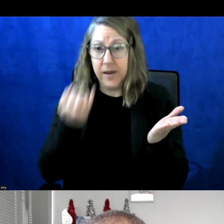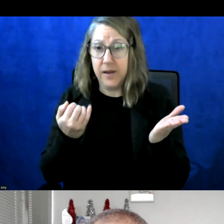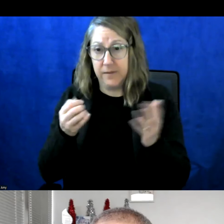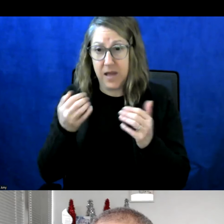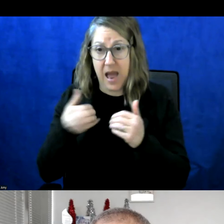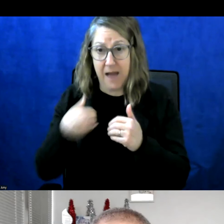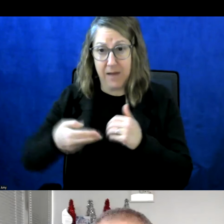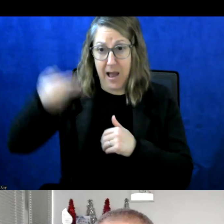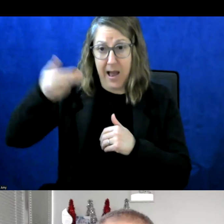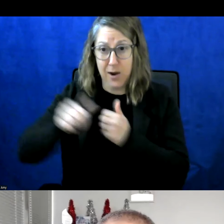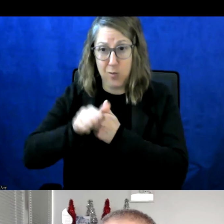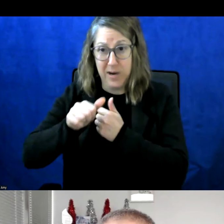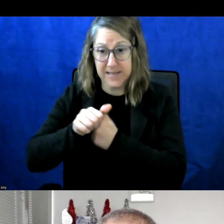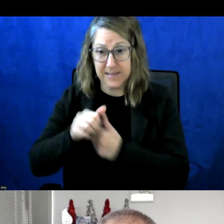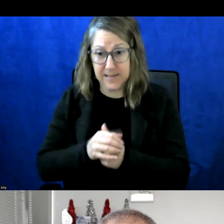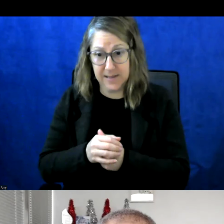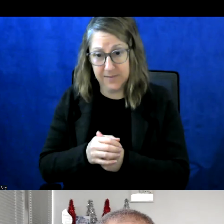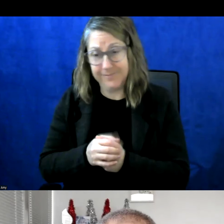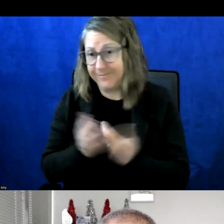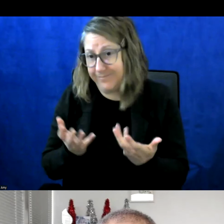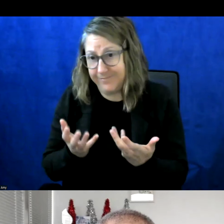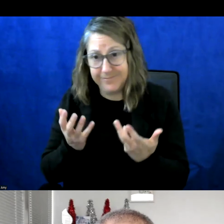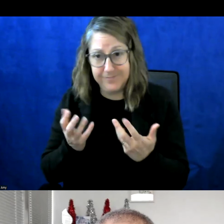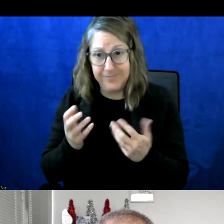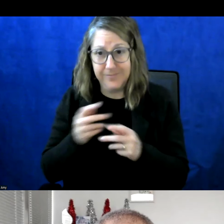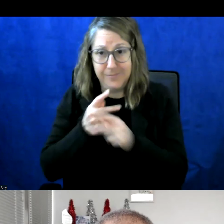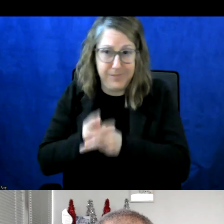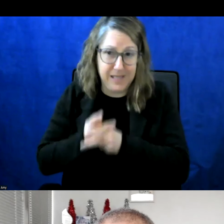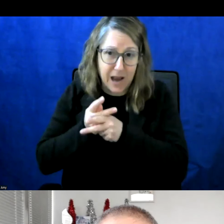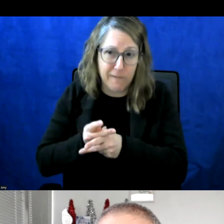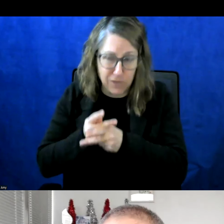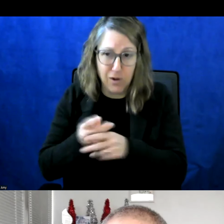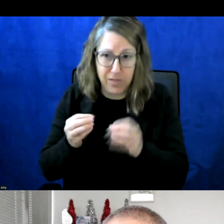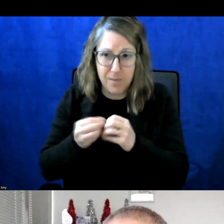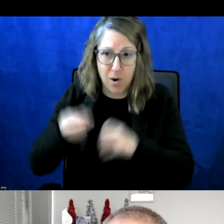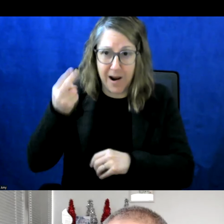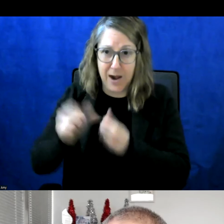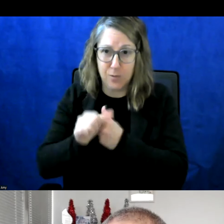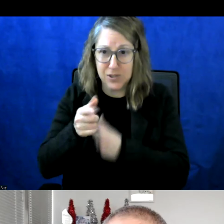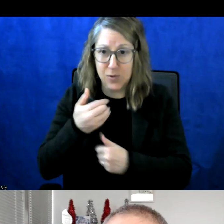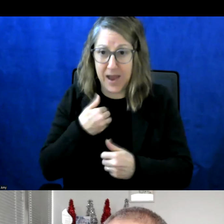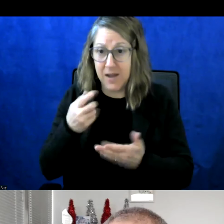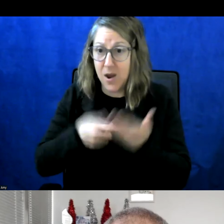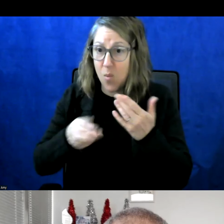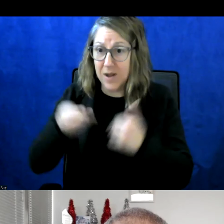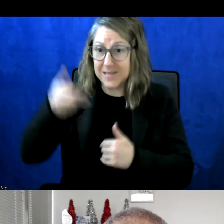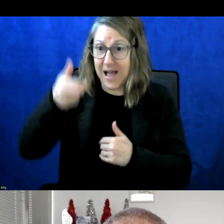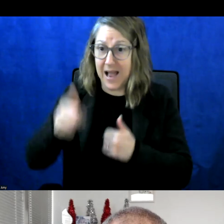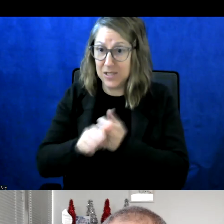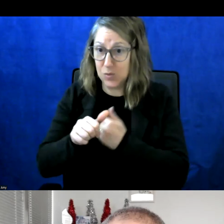risk, take precautions. Take precautions the higher the risk. And what is the highest risk?